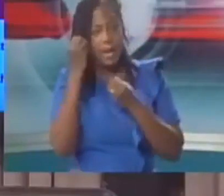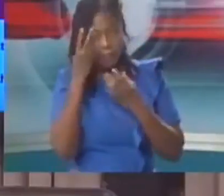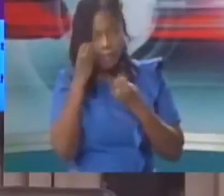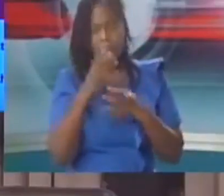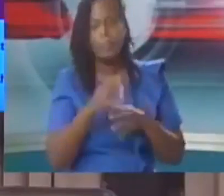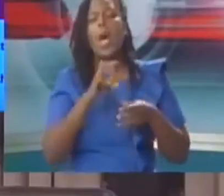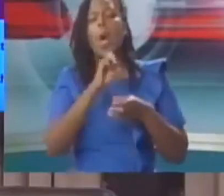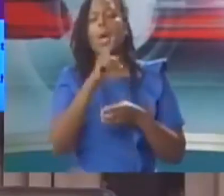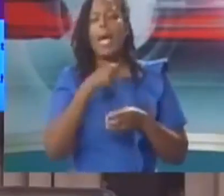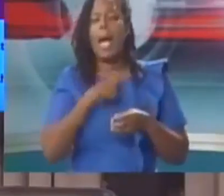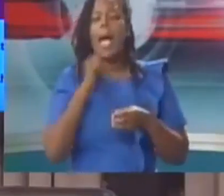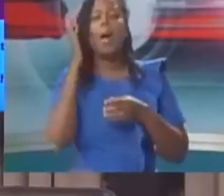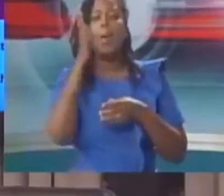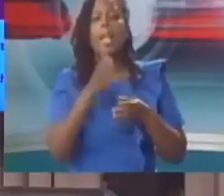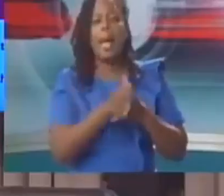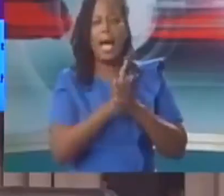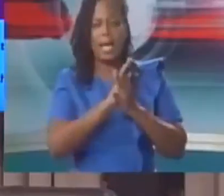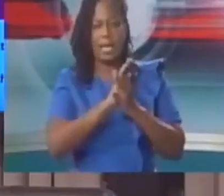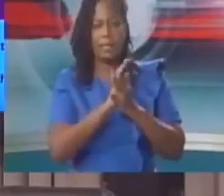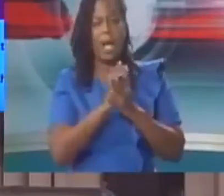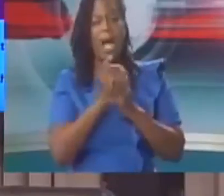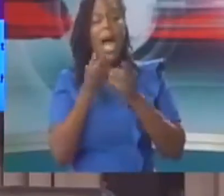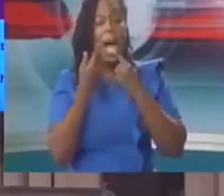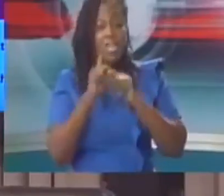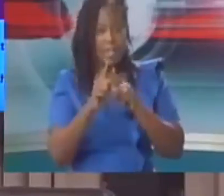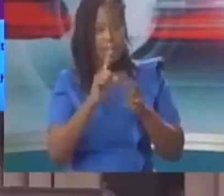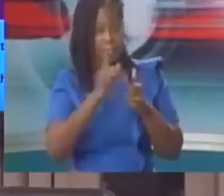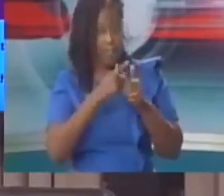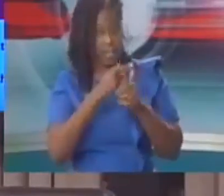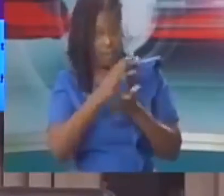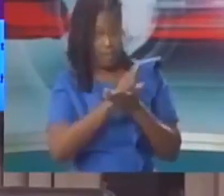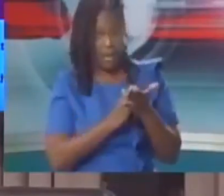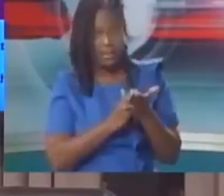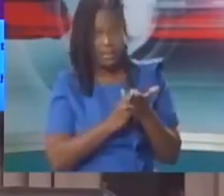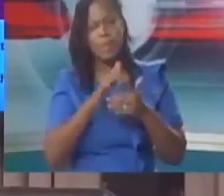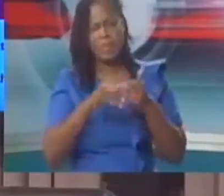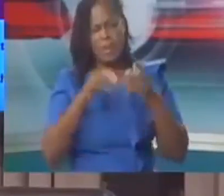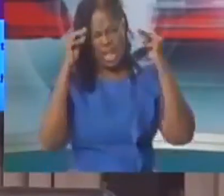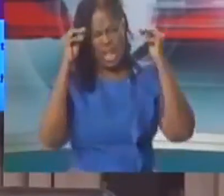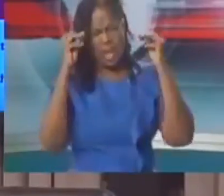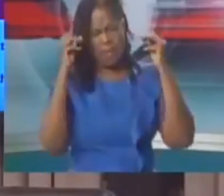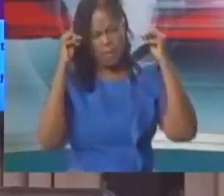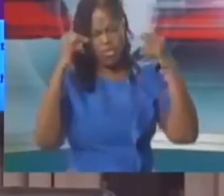part of the question, which was posed to health. So of the roughly